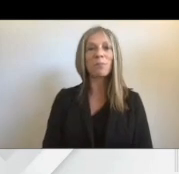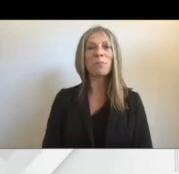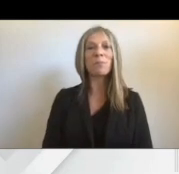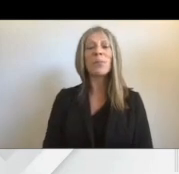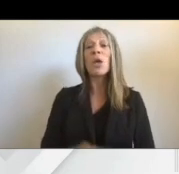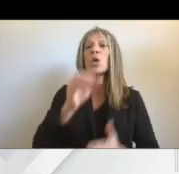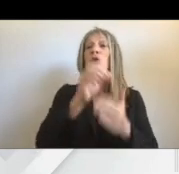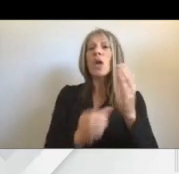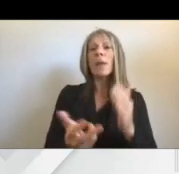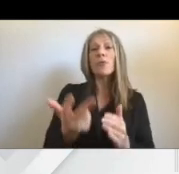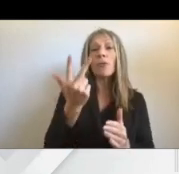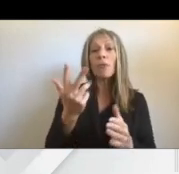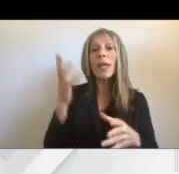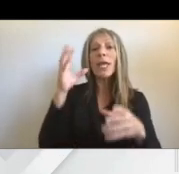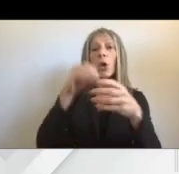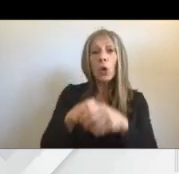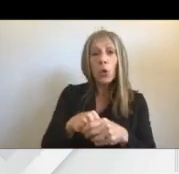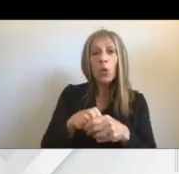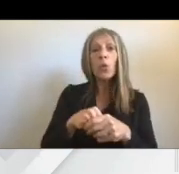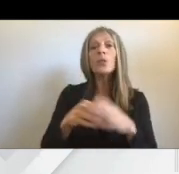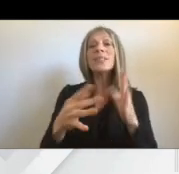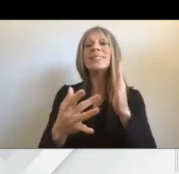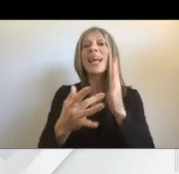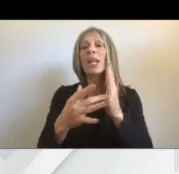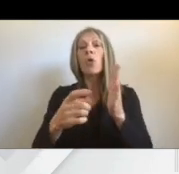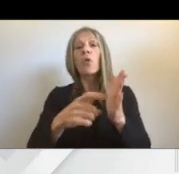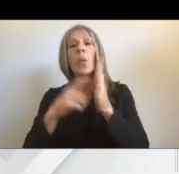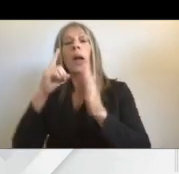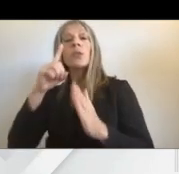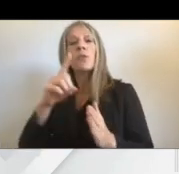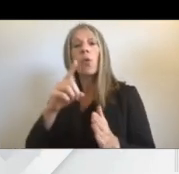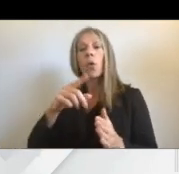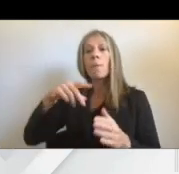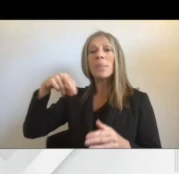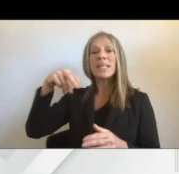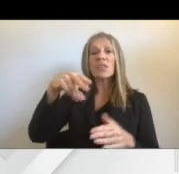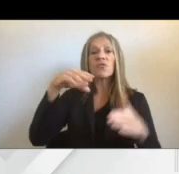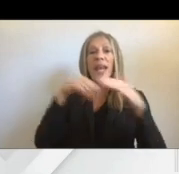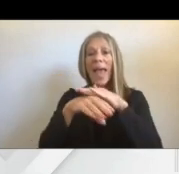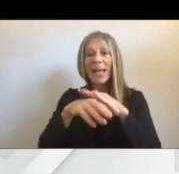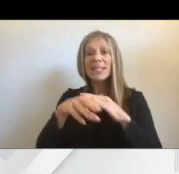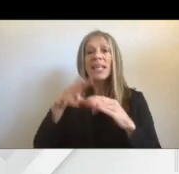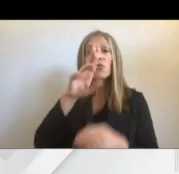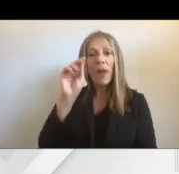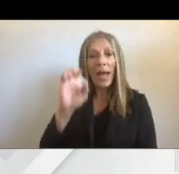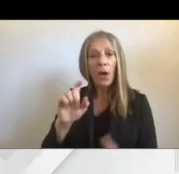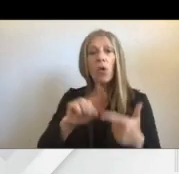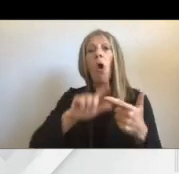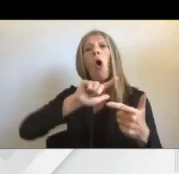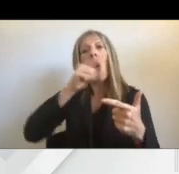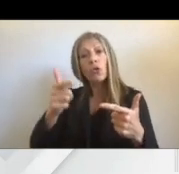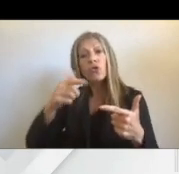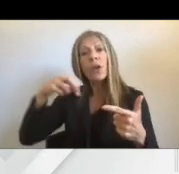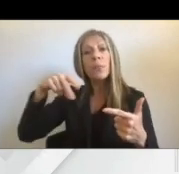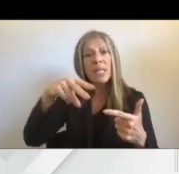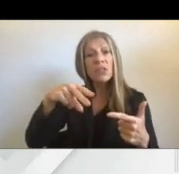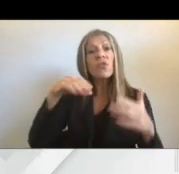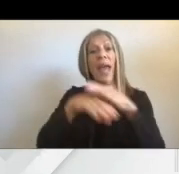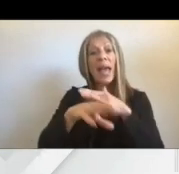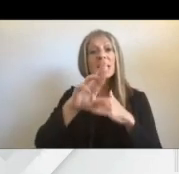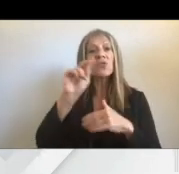Chapter 3 includes technical requirements for the following: pedestrian access routes, alternate pedestrian access routes,